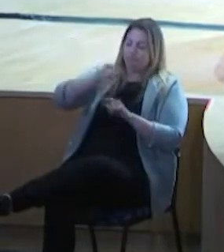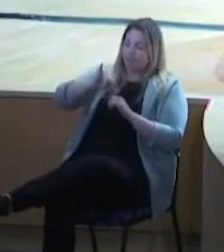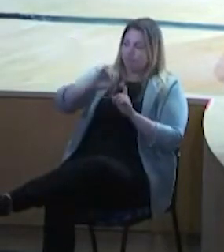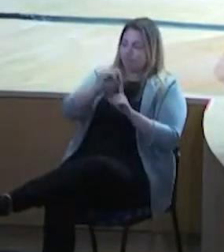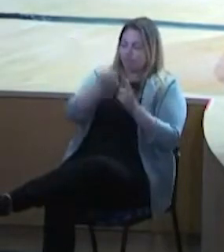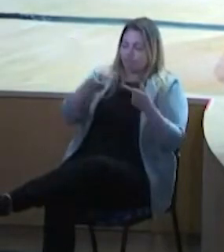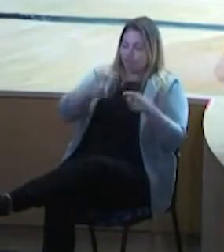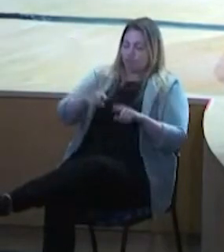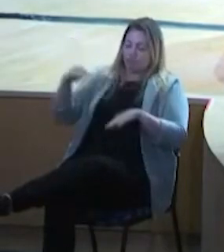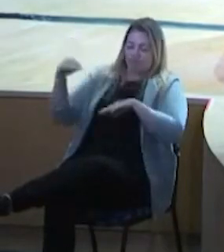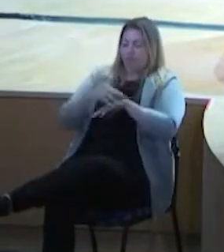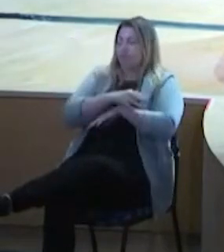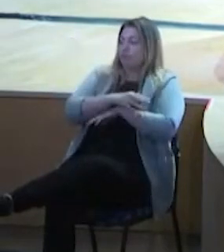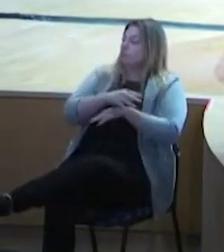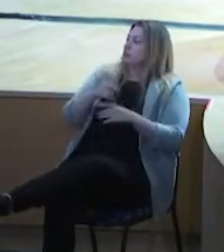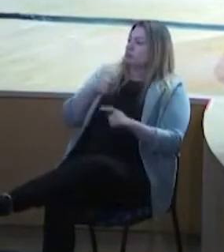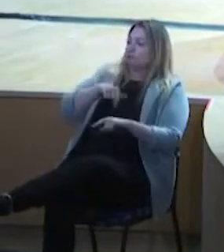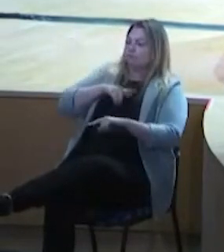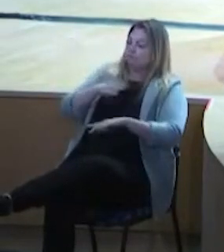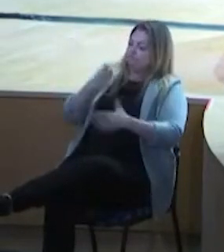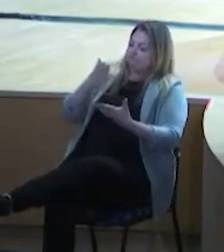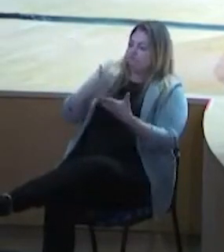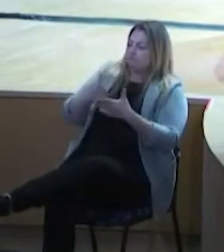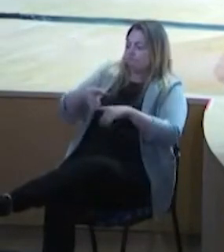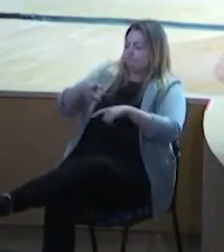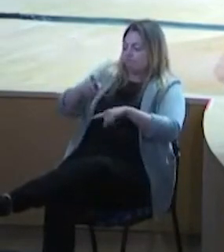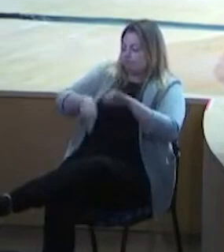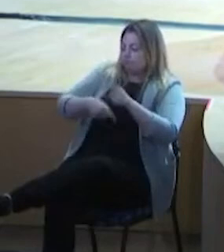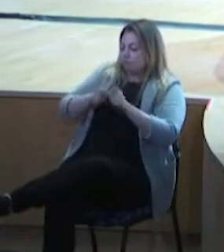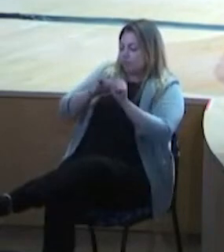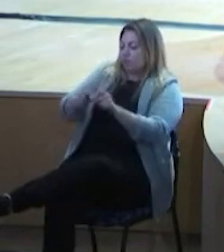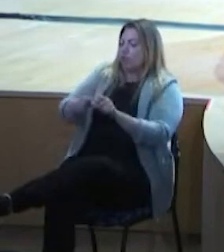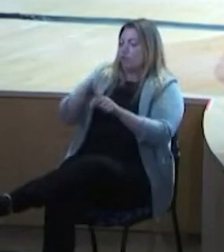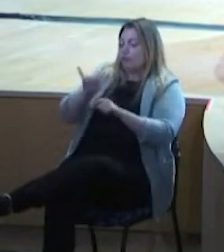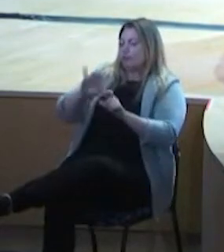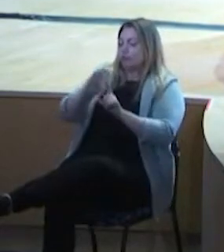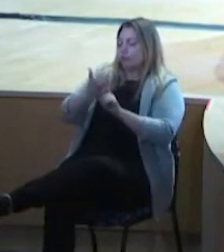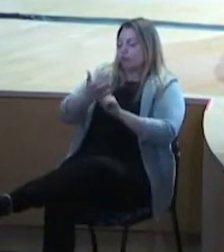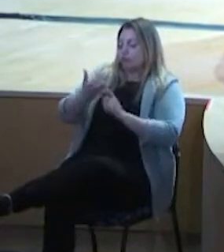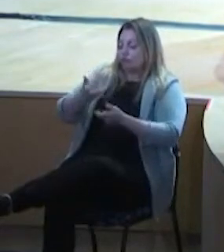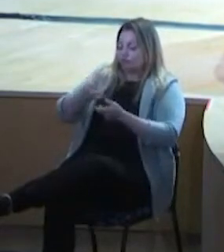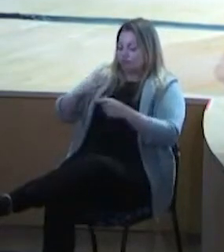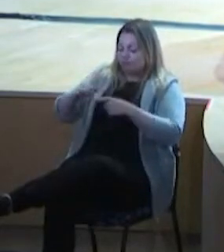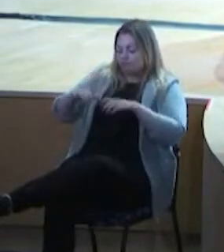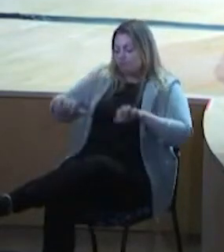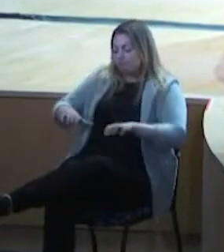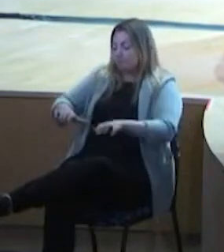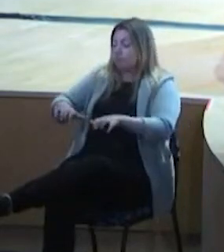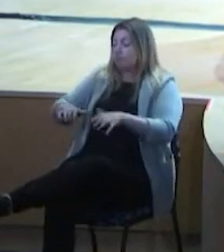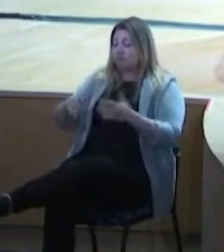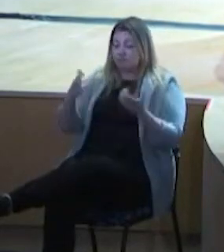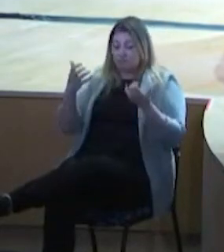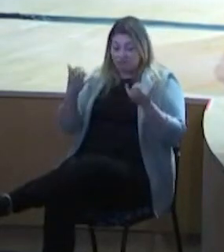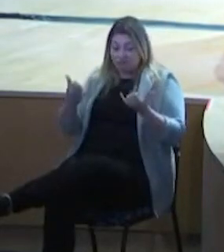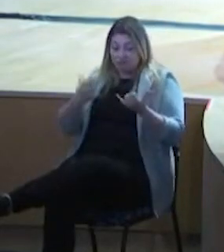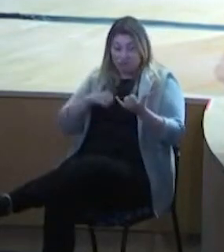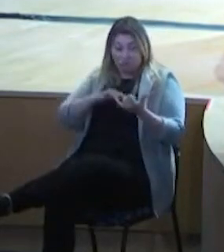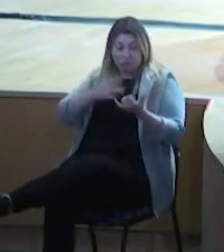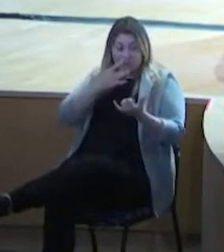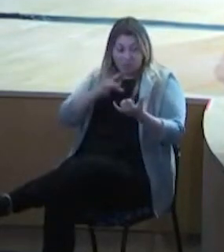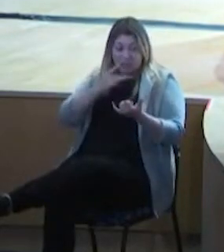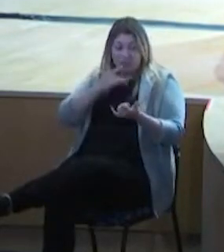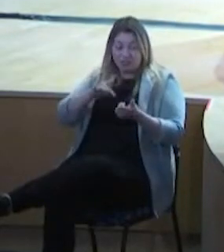definitely stops us from engaging in cultural practices. Today, luckily, you know, we're afforded a situation